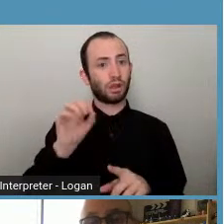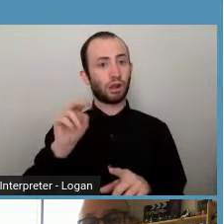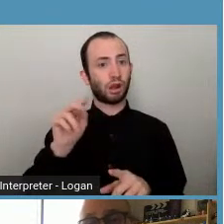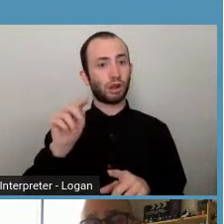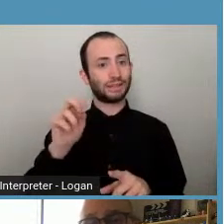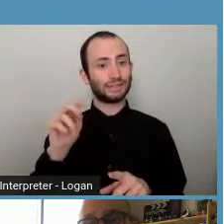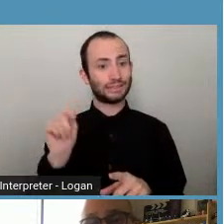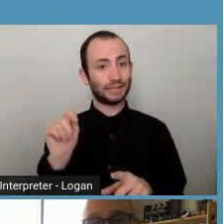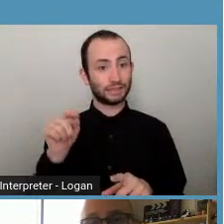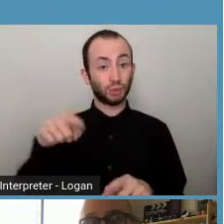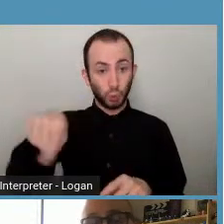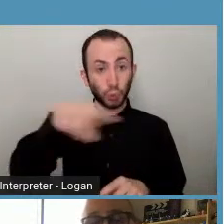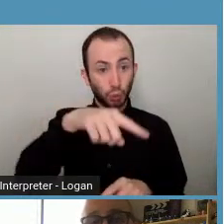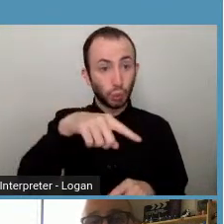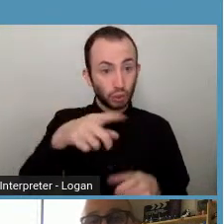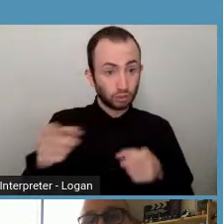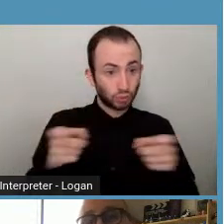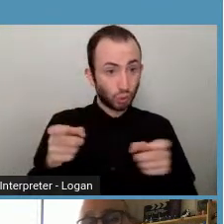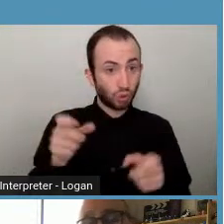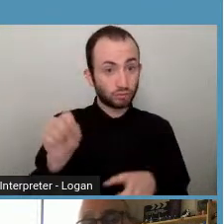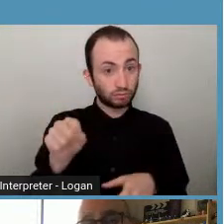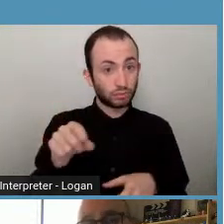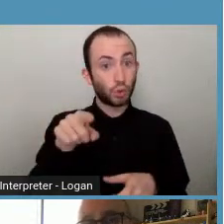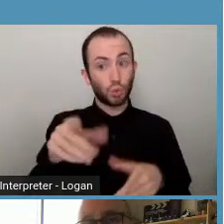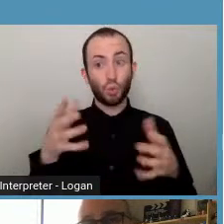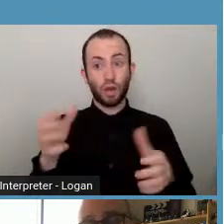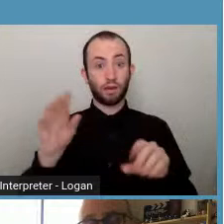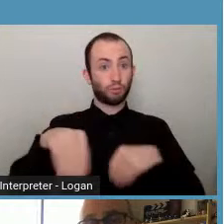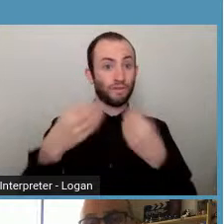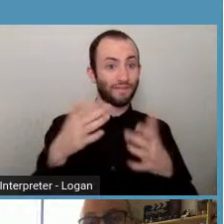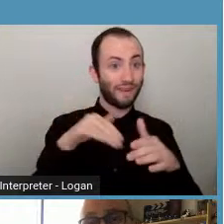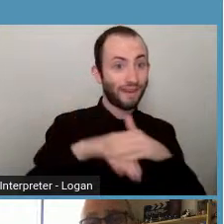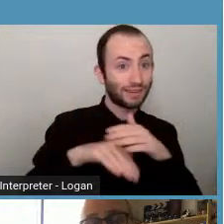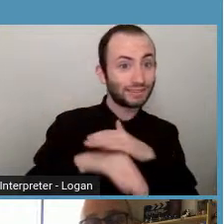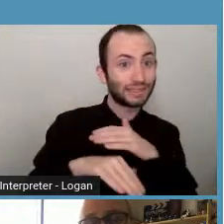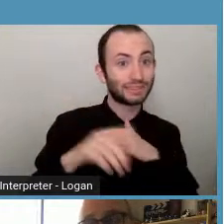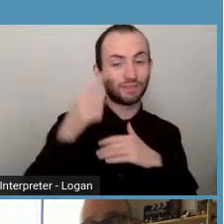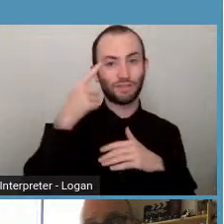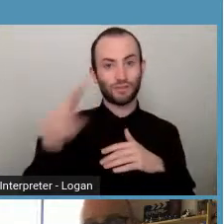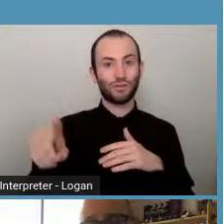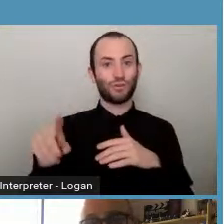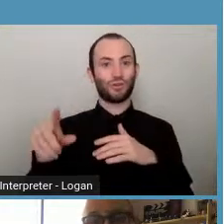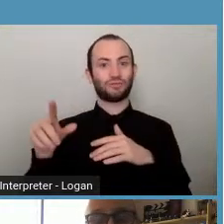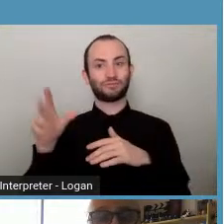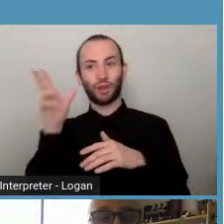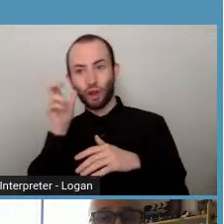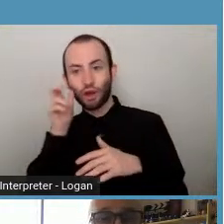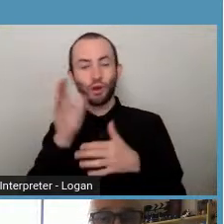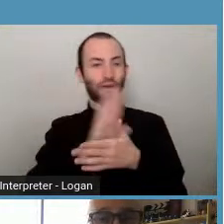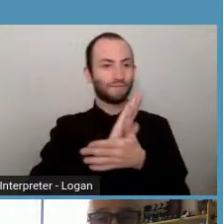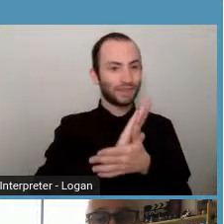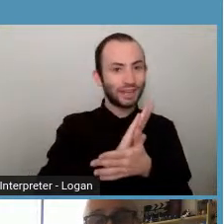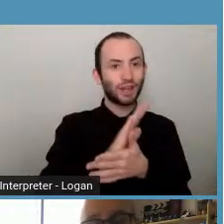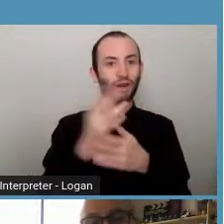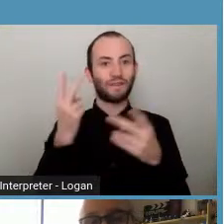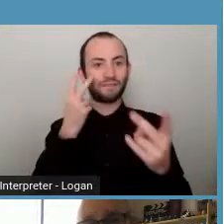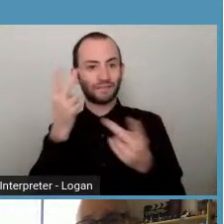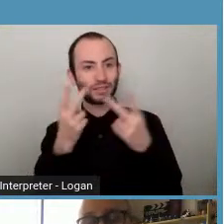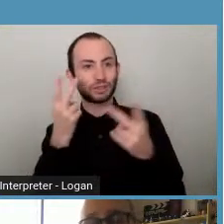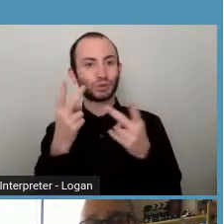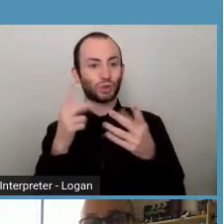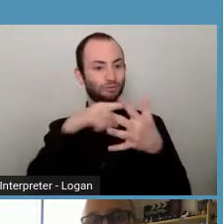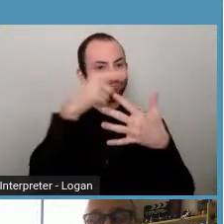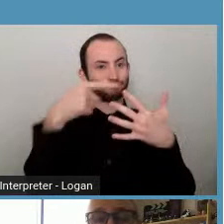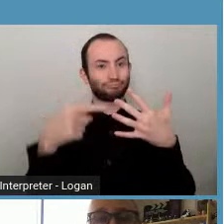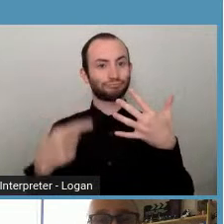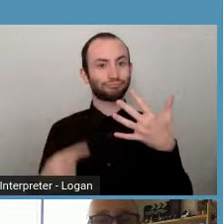primary asset via text and image and audio, video, as well as the child and support assets, some of those affordances that we went through earlier,